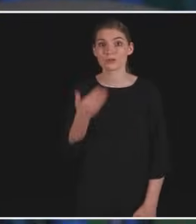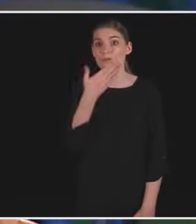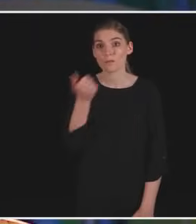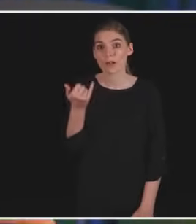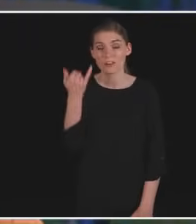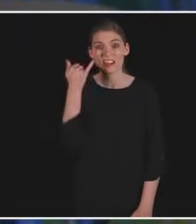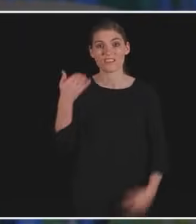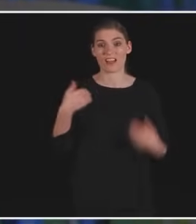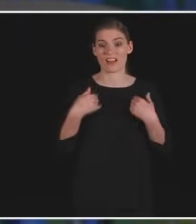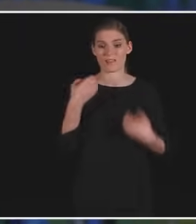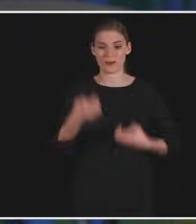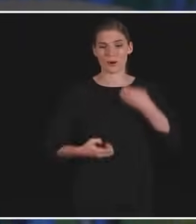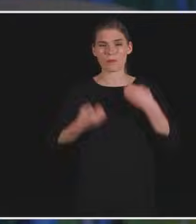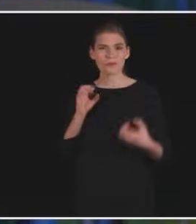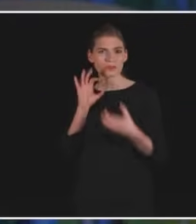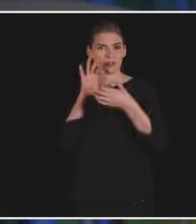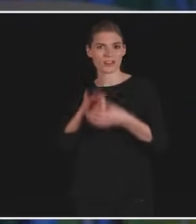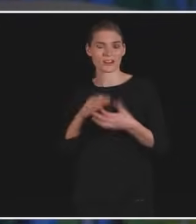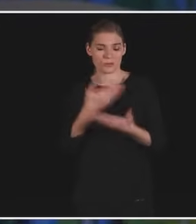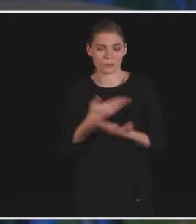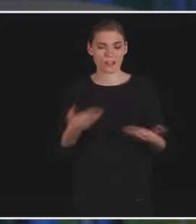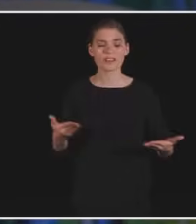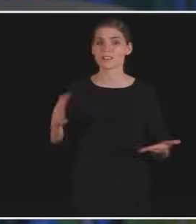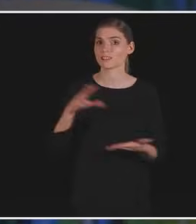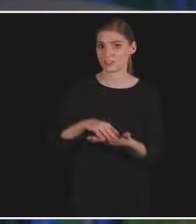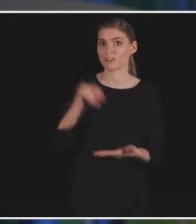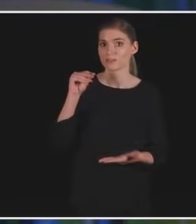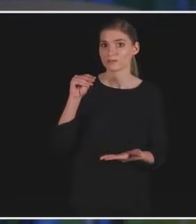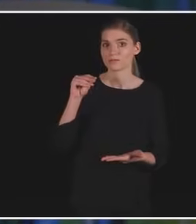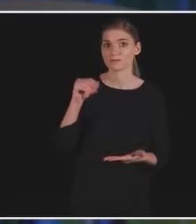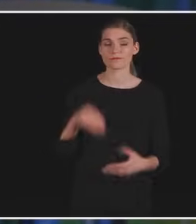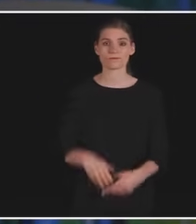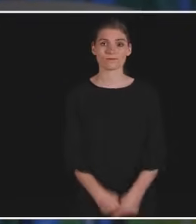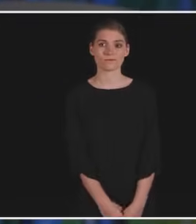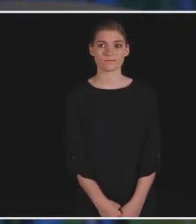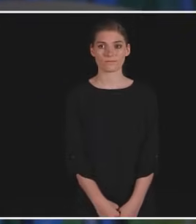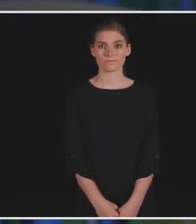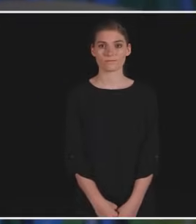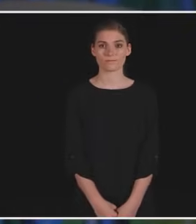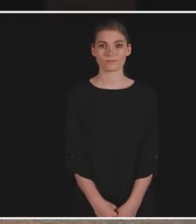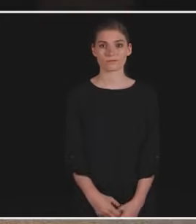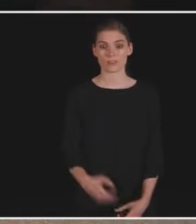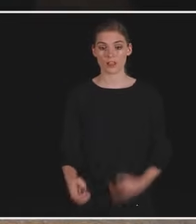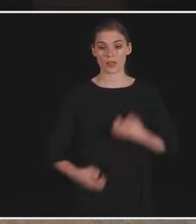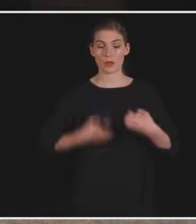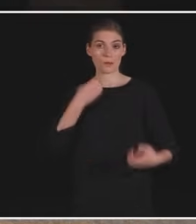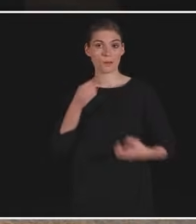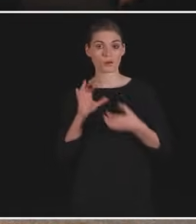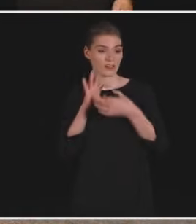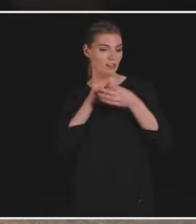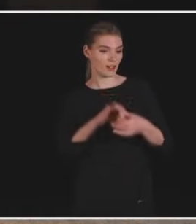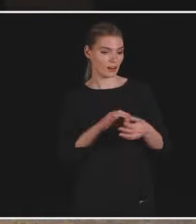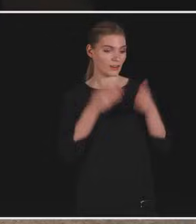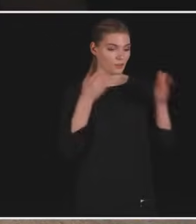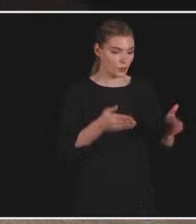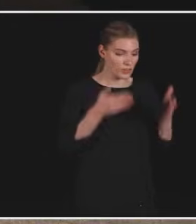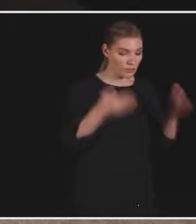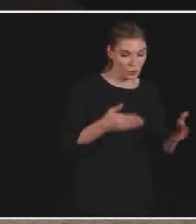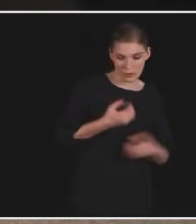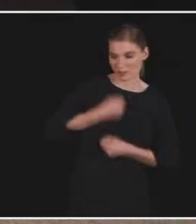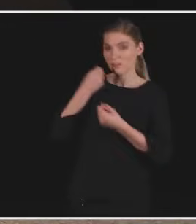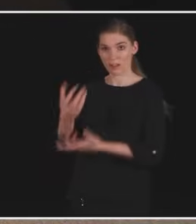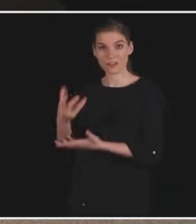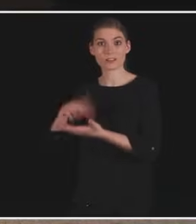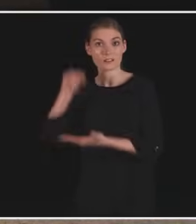do better when they get the chance to develop an emotional connection to the subject that they're learning. Emotion drives attention,